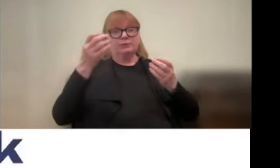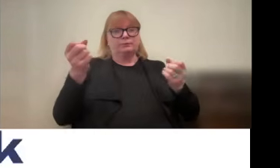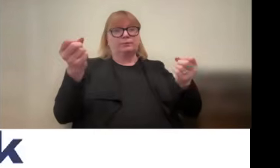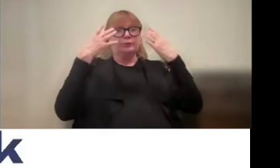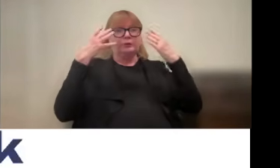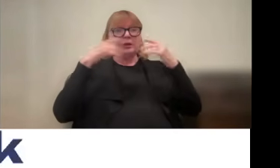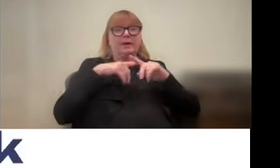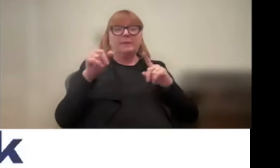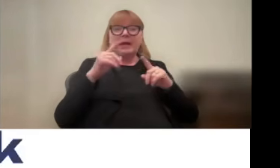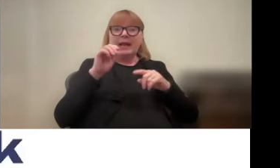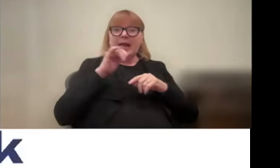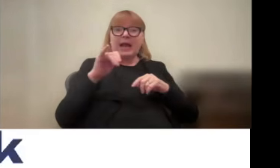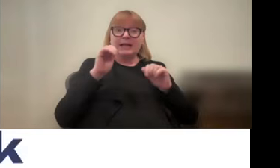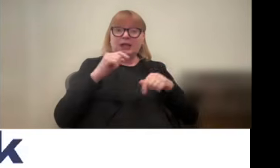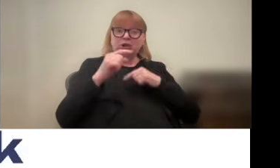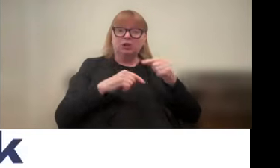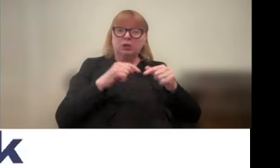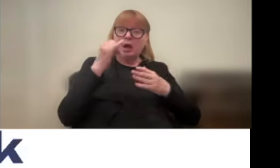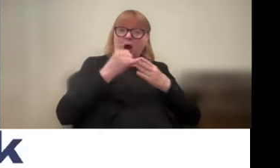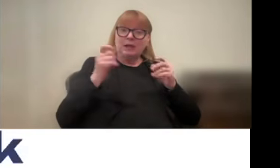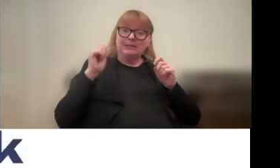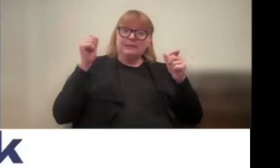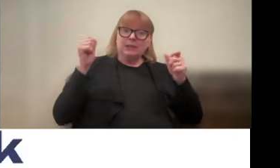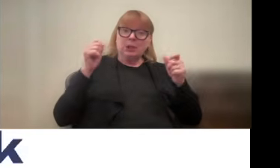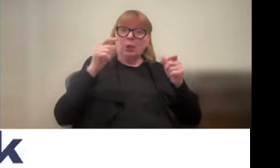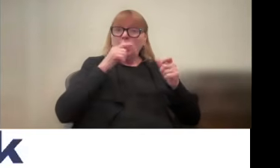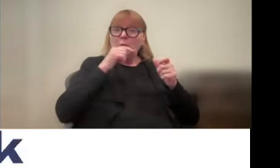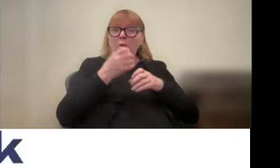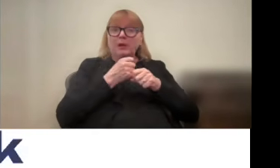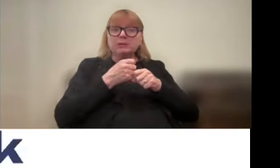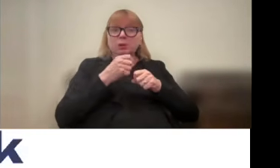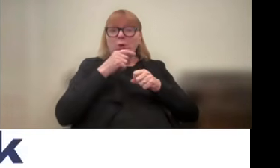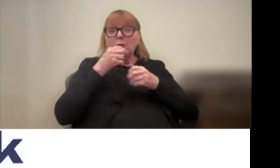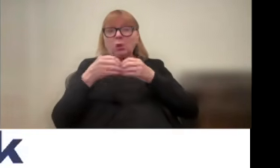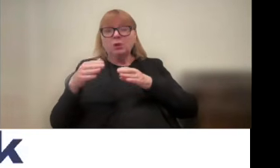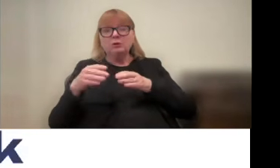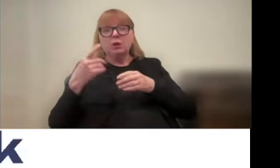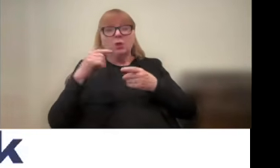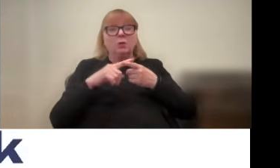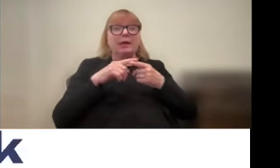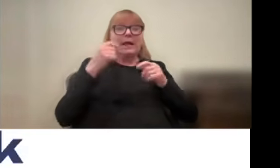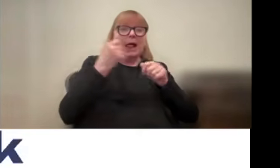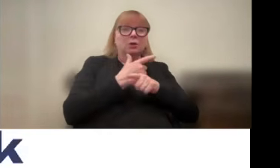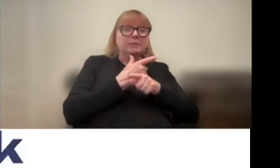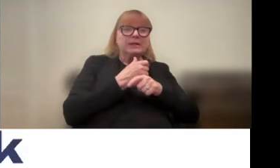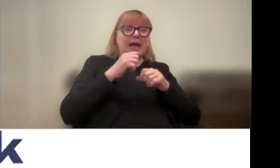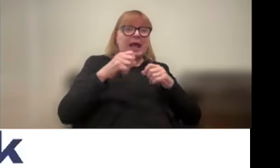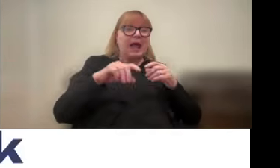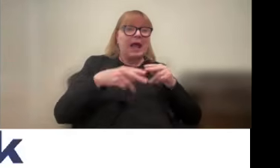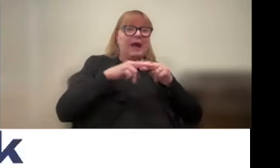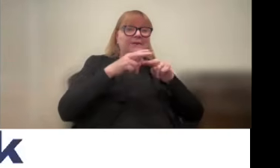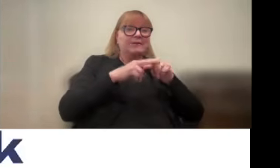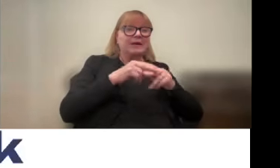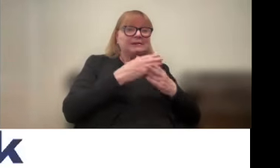Um, but when AI can generate art instantly, who wins and who loses? When algorithms amplify certain